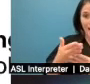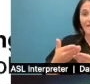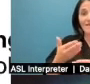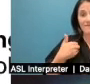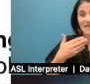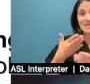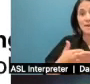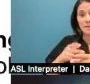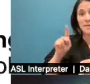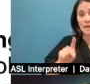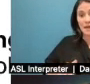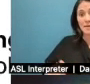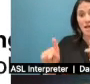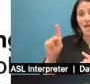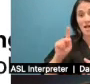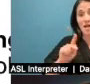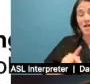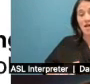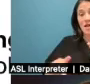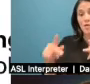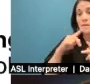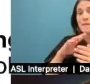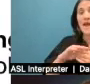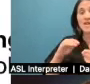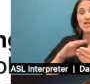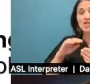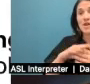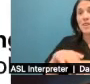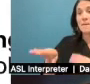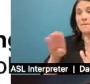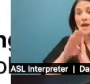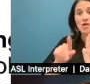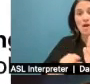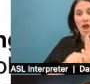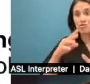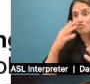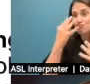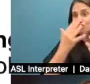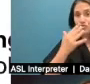animated background, as beautiful as it is, is distracting. Uh let me fix it.